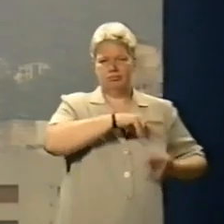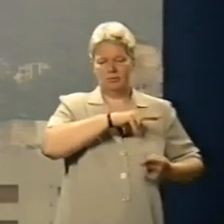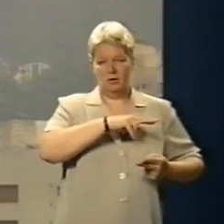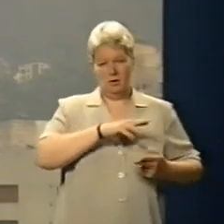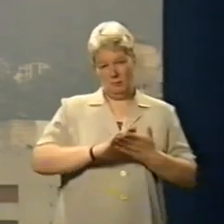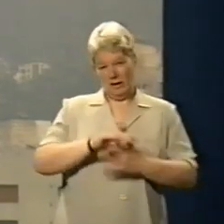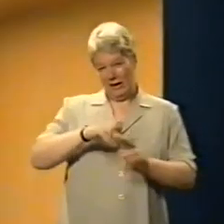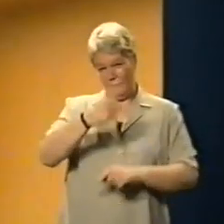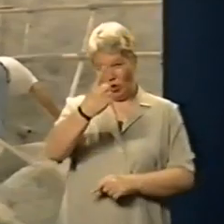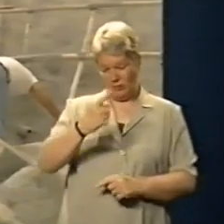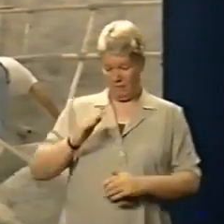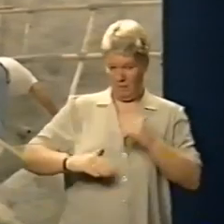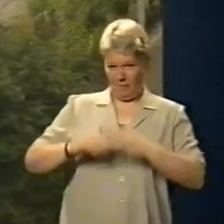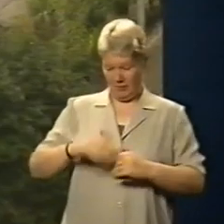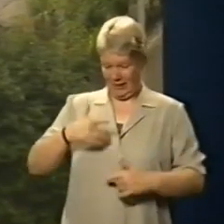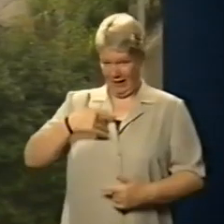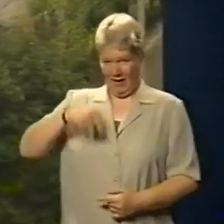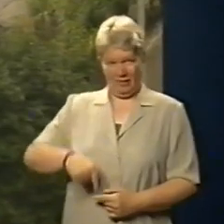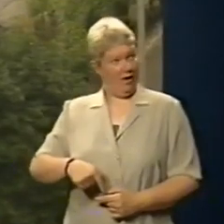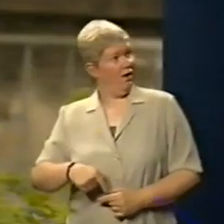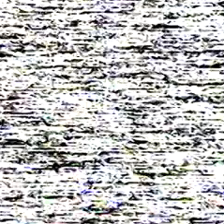live in one of these buildings and you know the mountain behind you